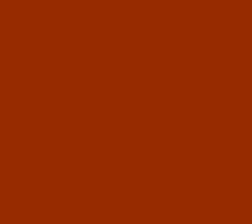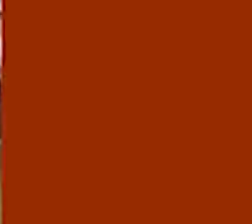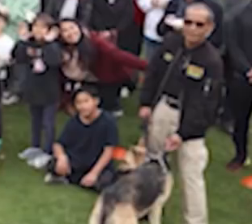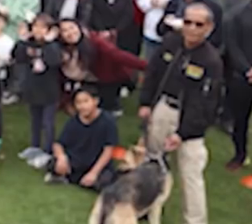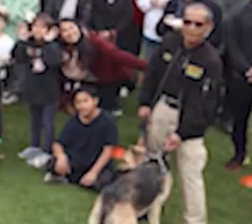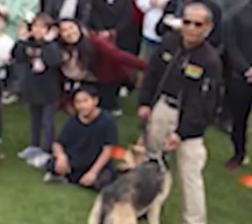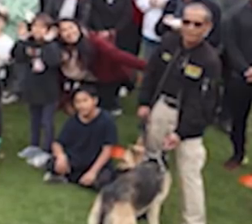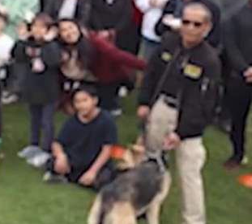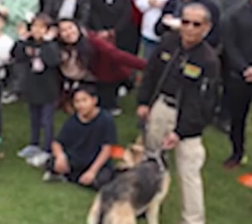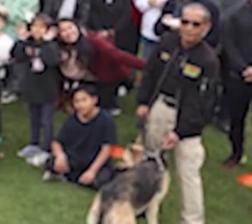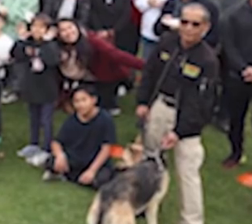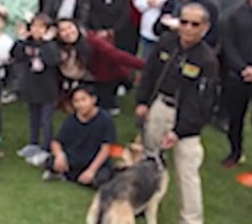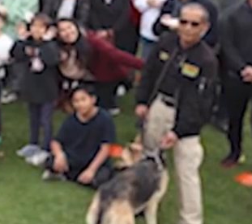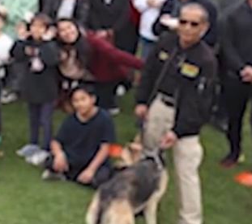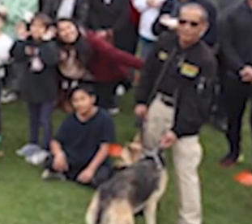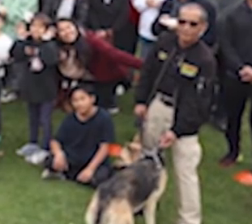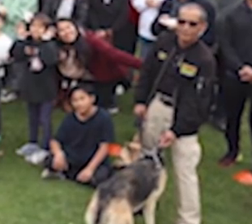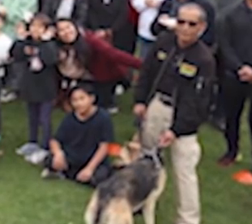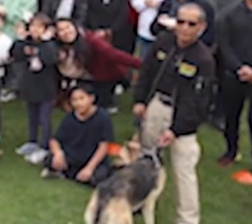With true